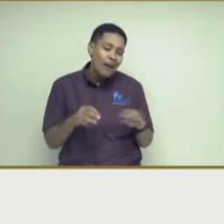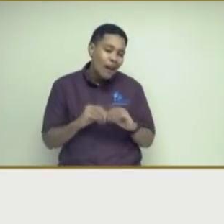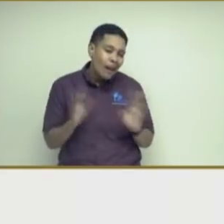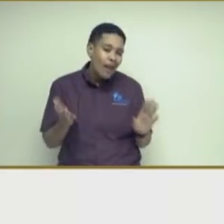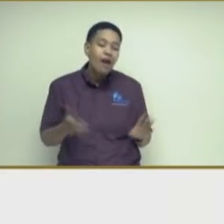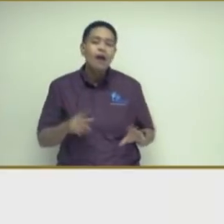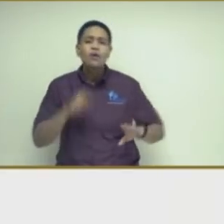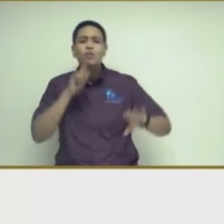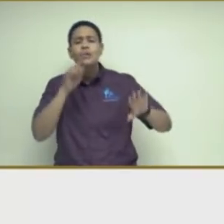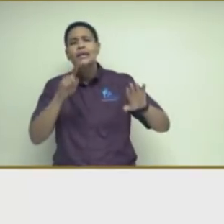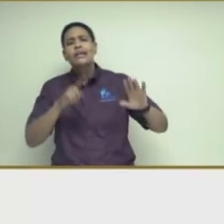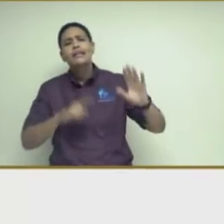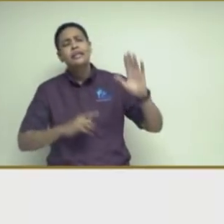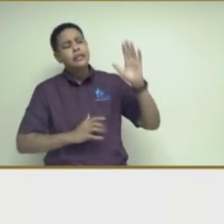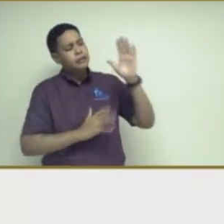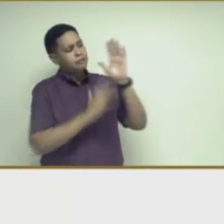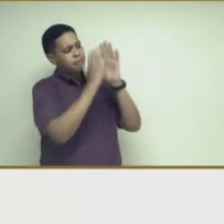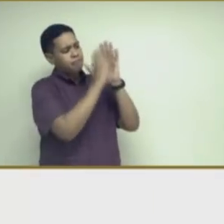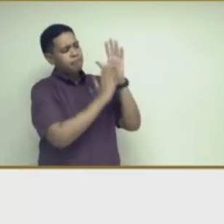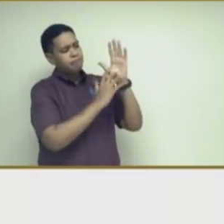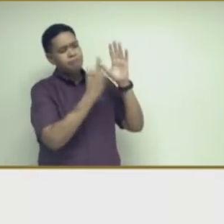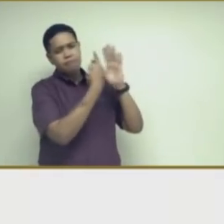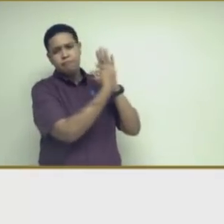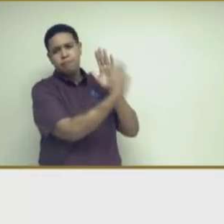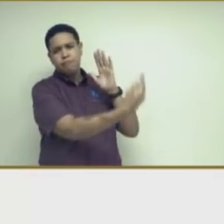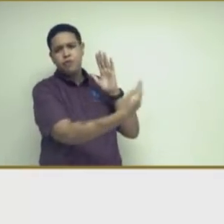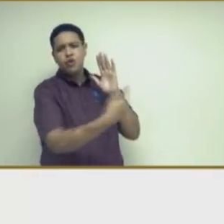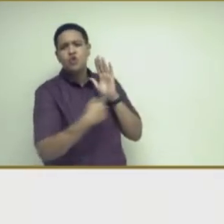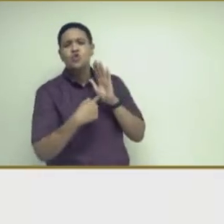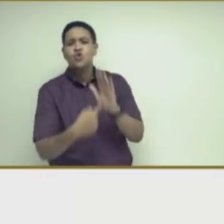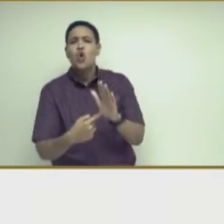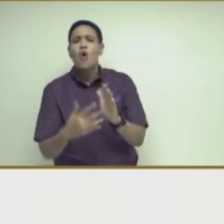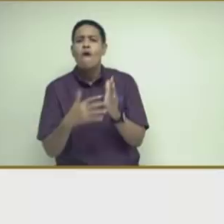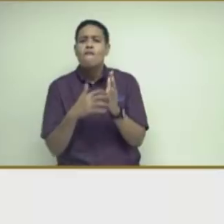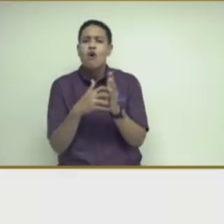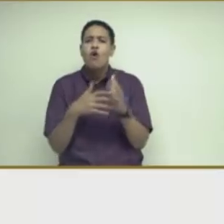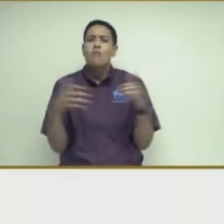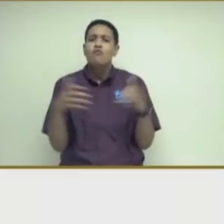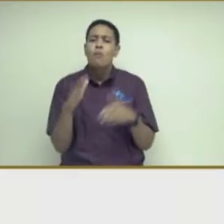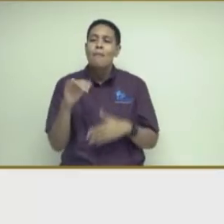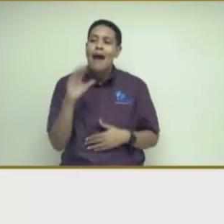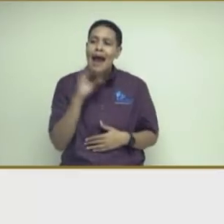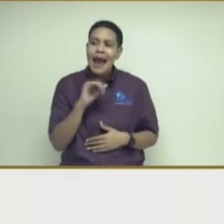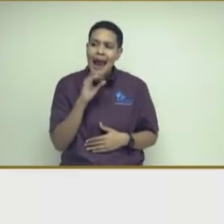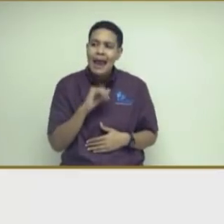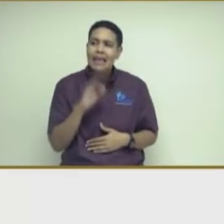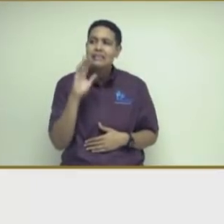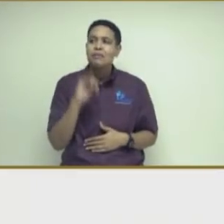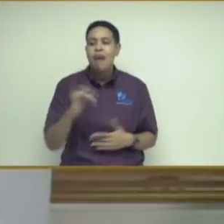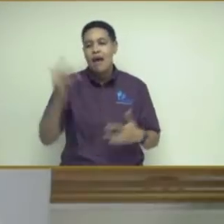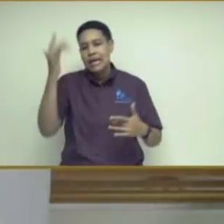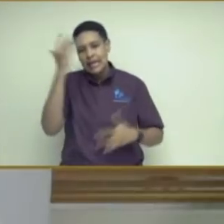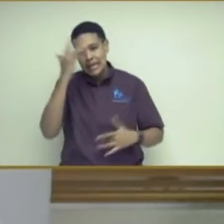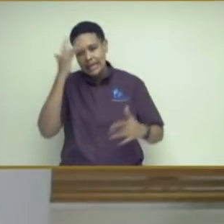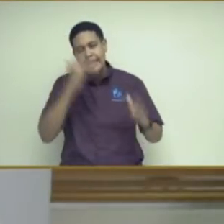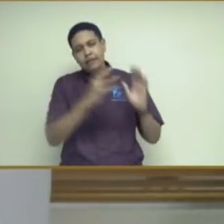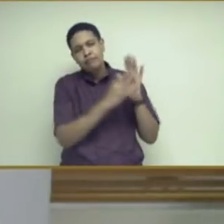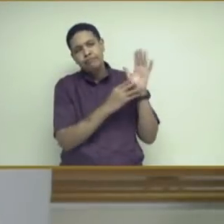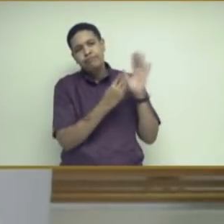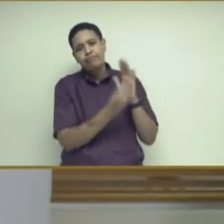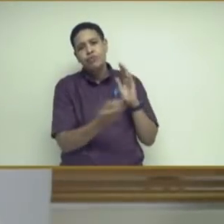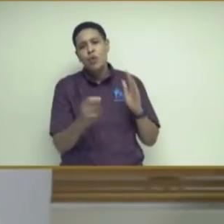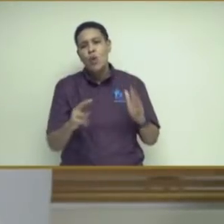to outline the vulnerable groups by age and by illness or